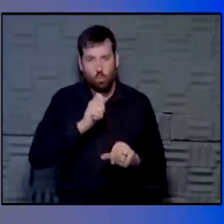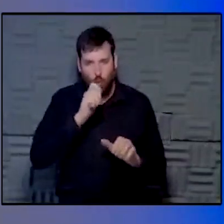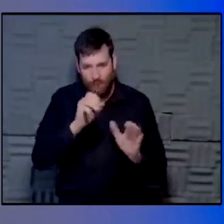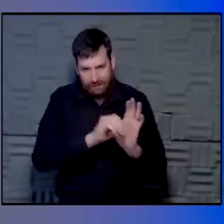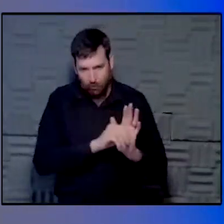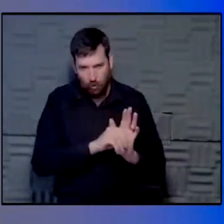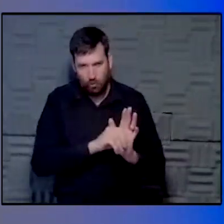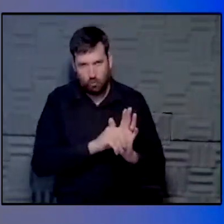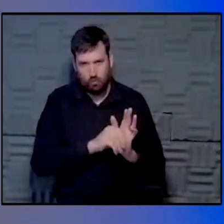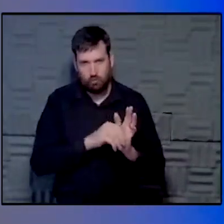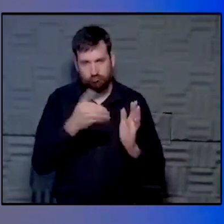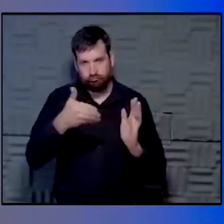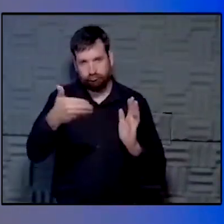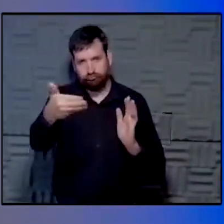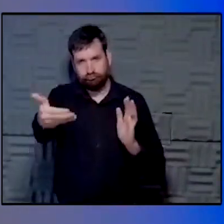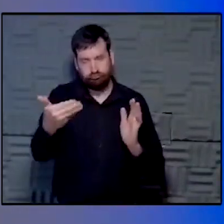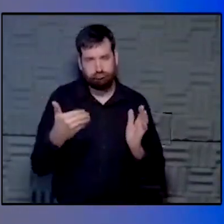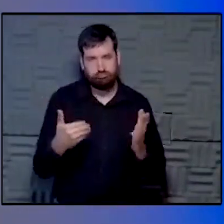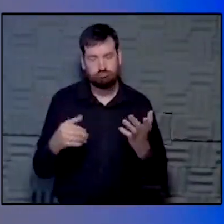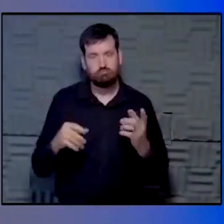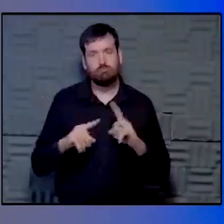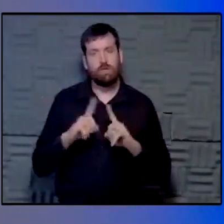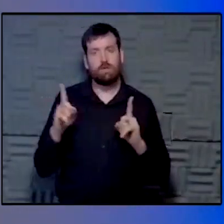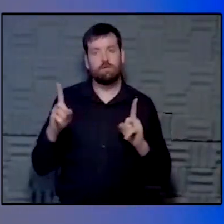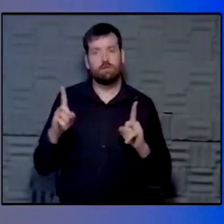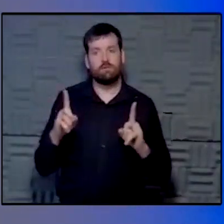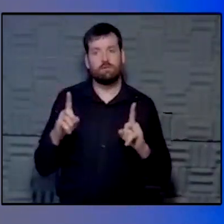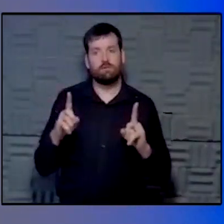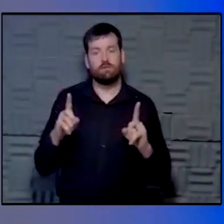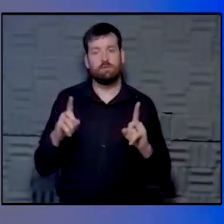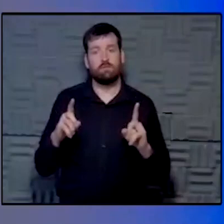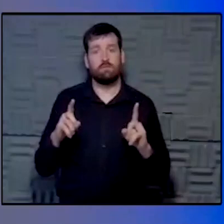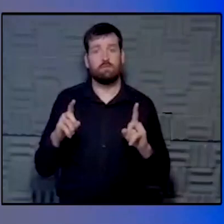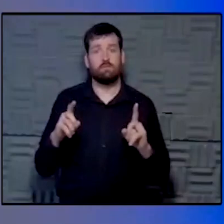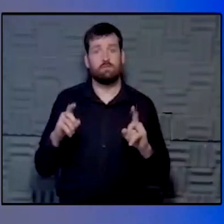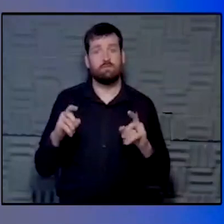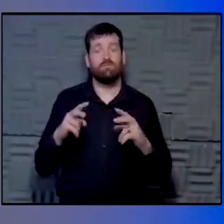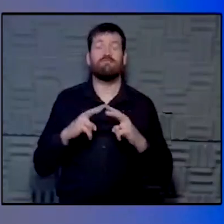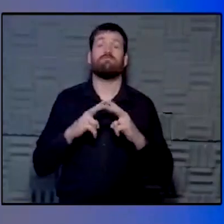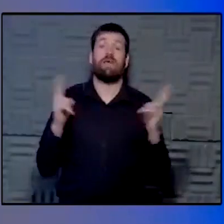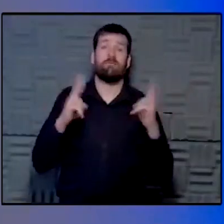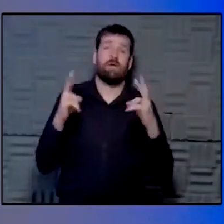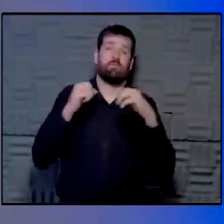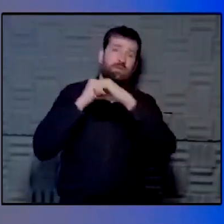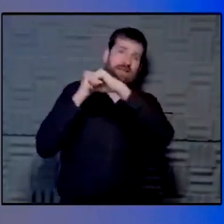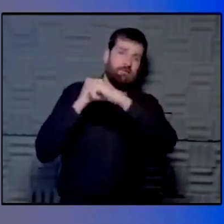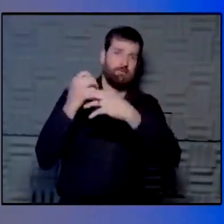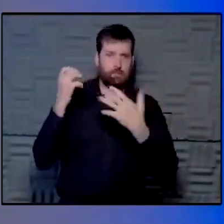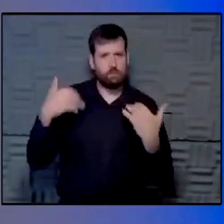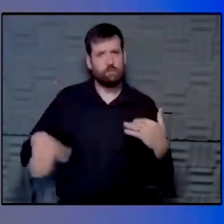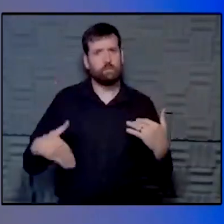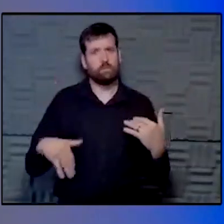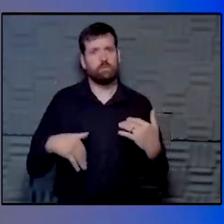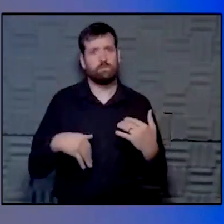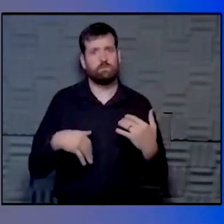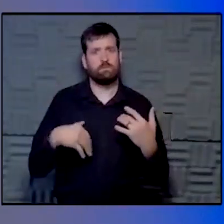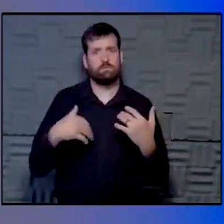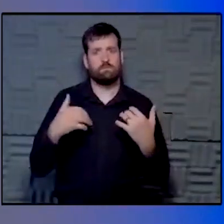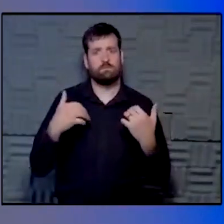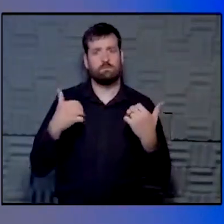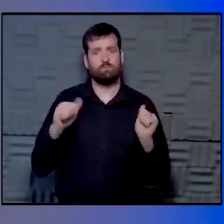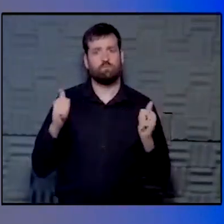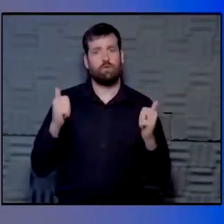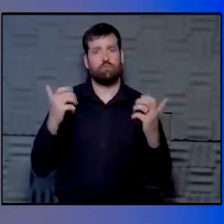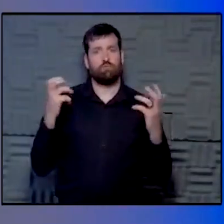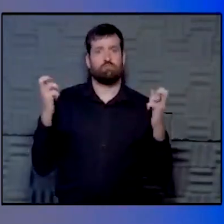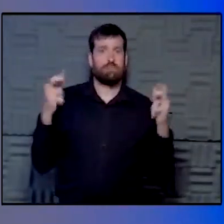as it goes out into the public, but it is very protective. And when we talk about trying to get back